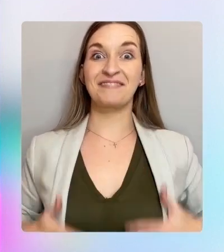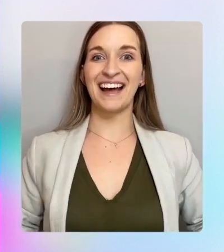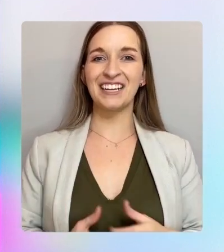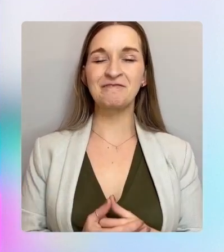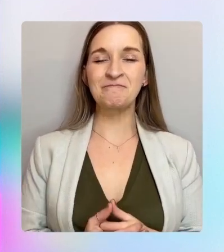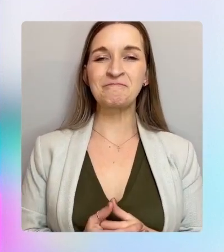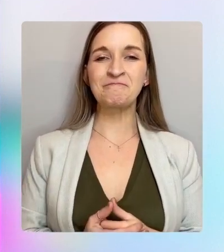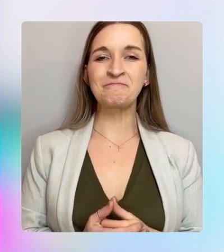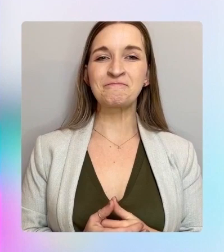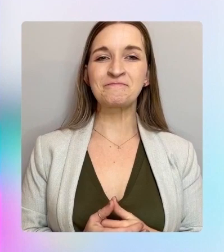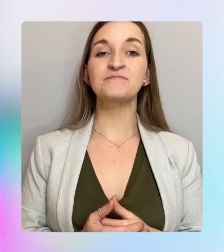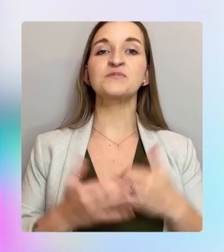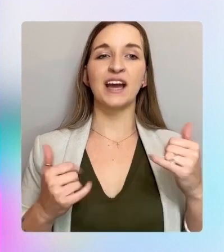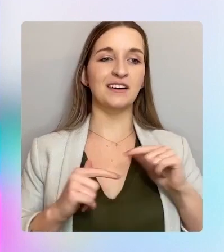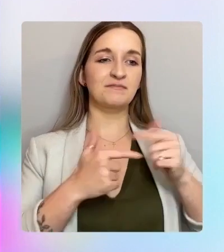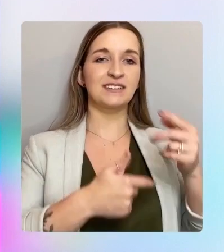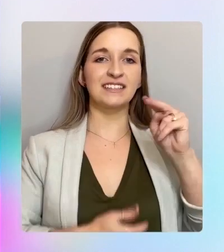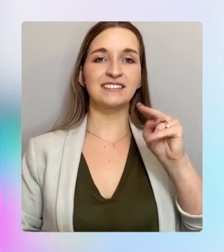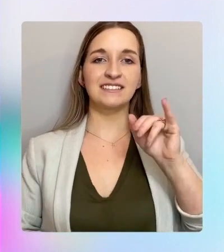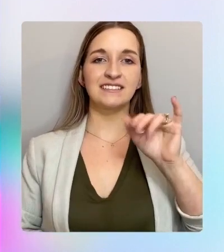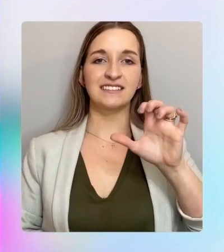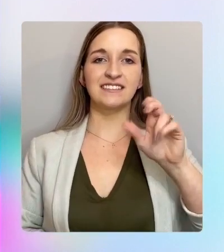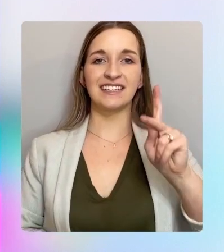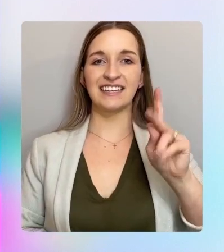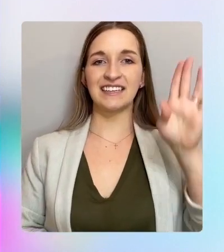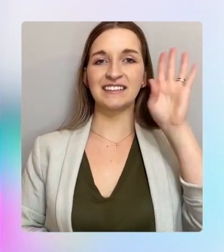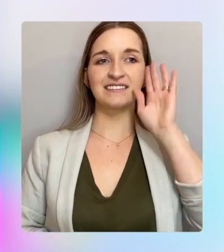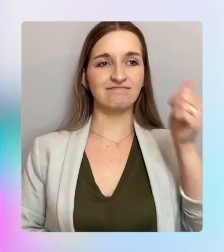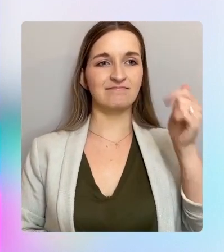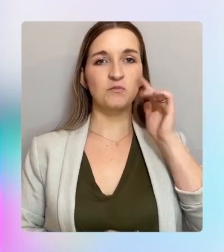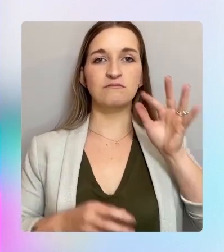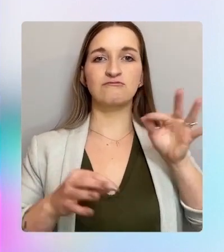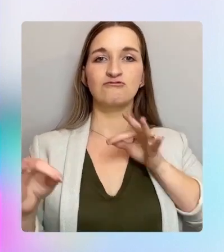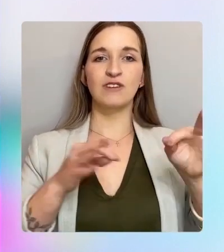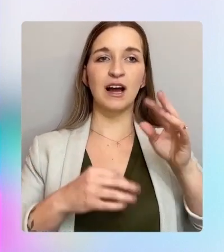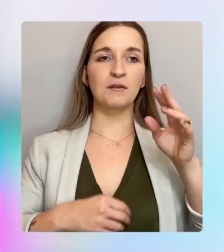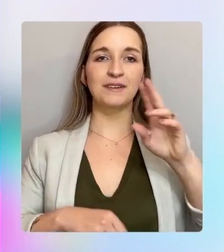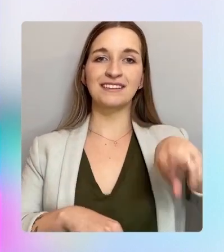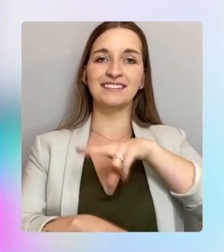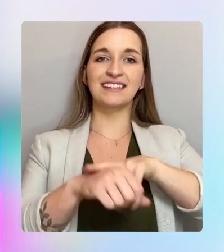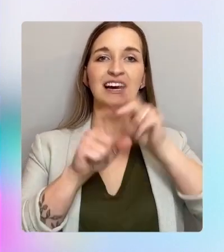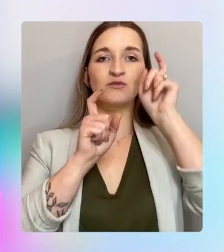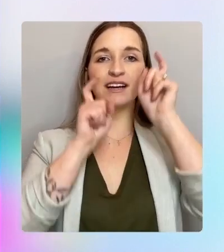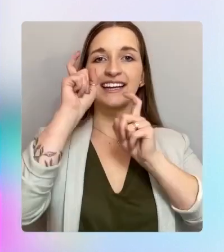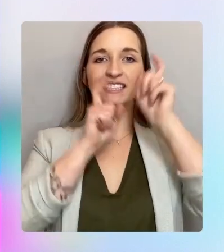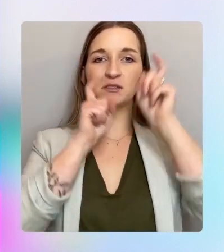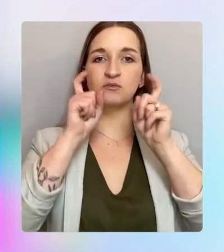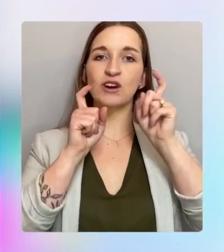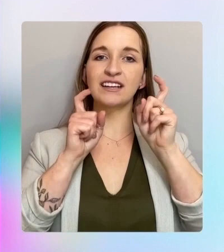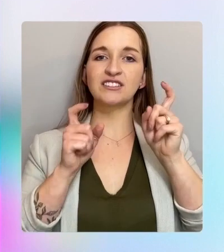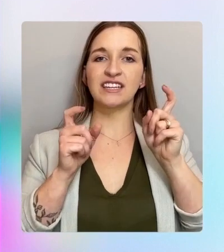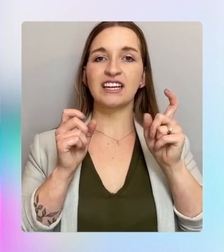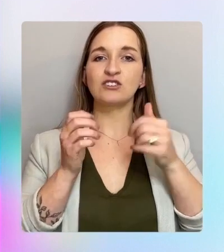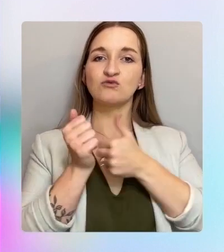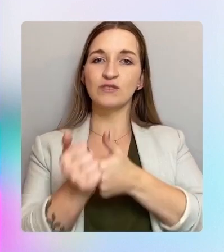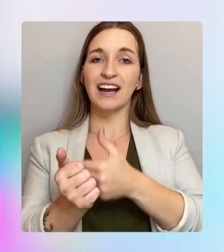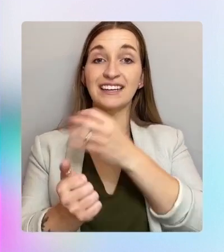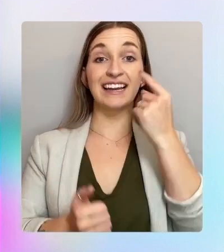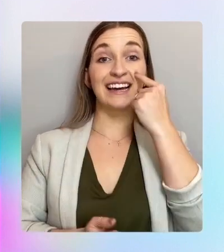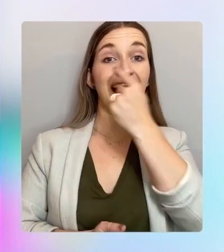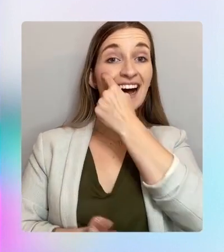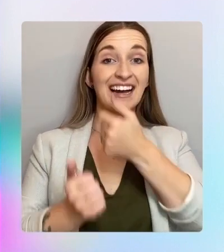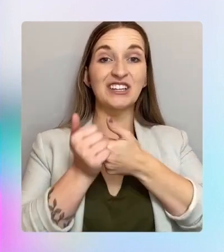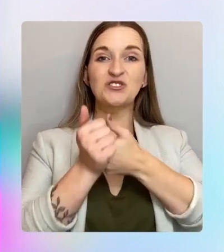in this embodied internet. My colleague Nick will now describe natural expression tracking and face